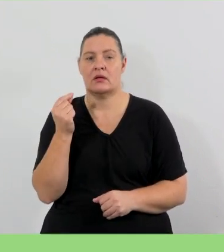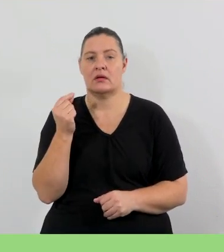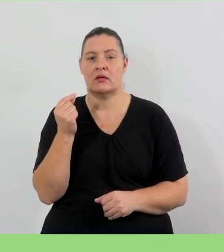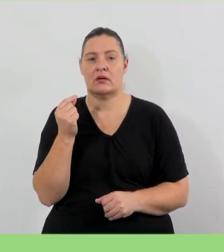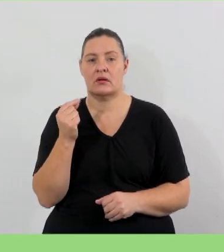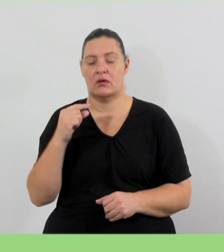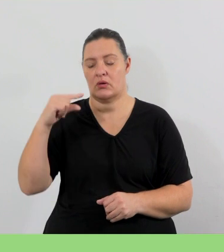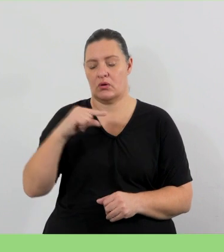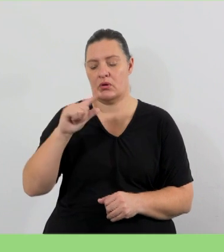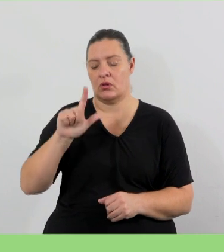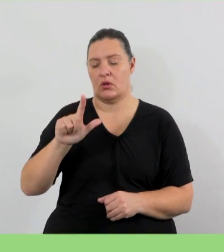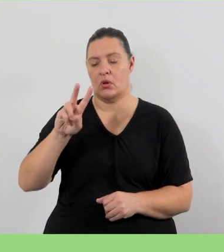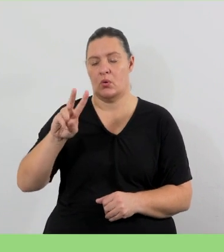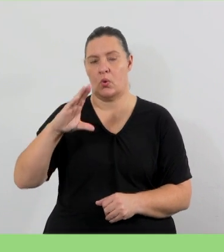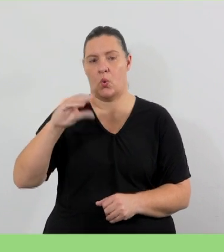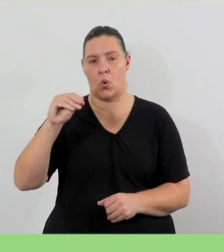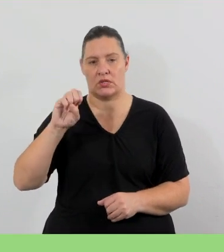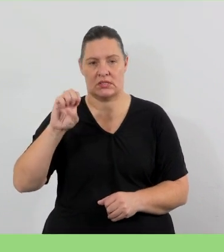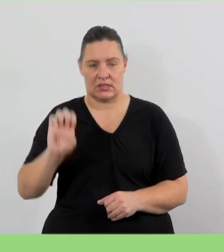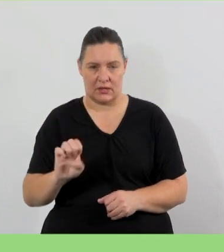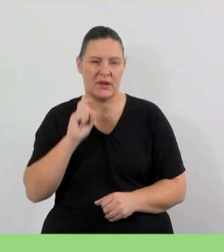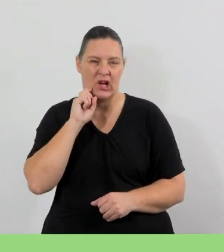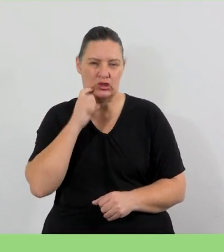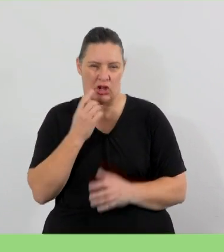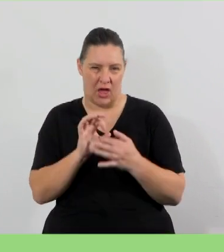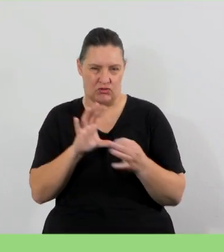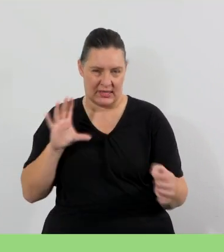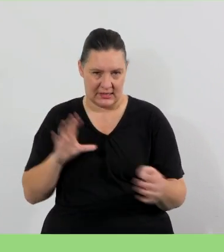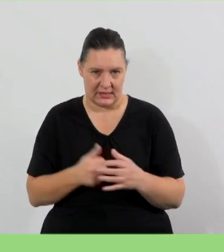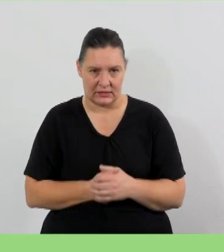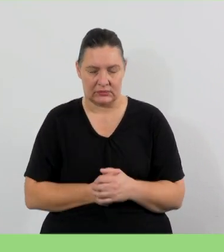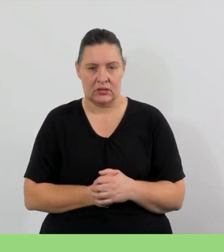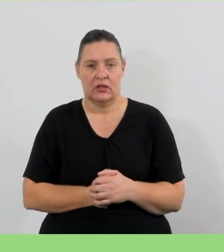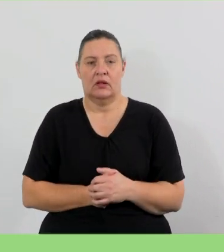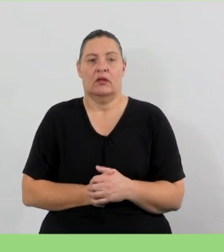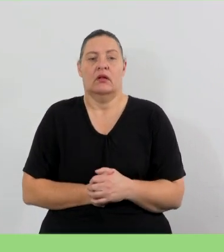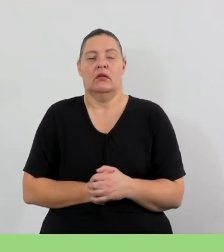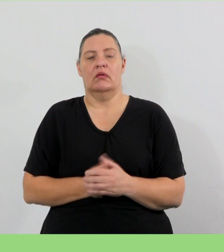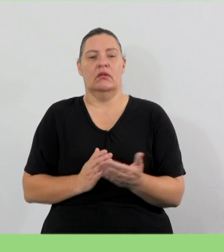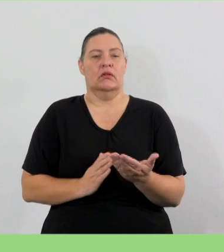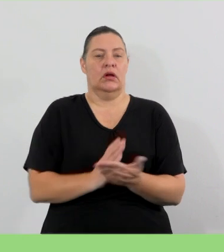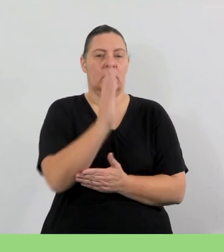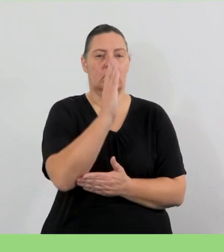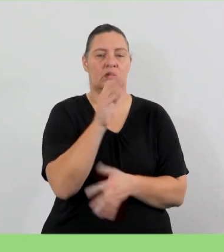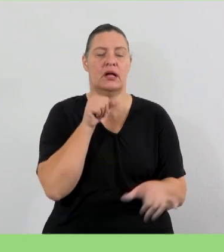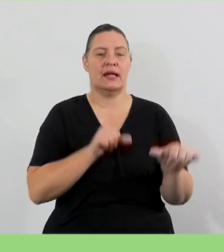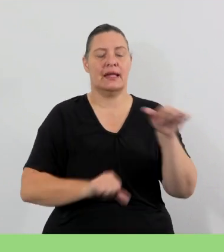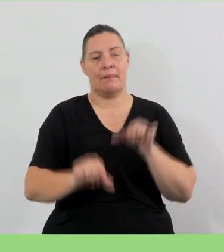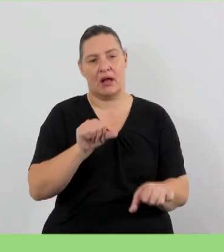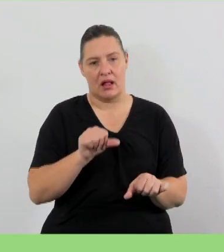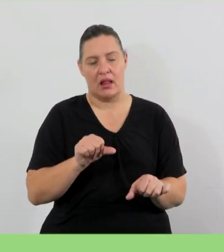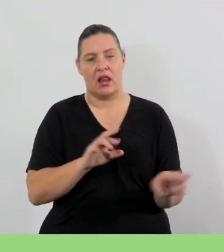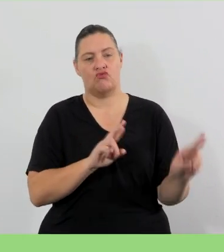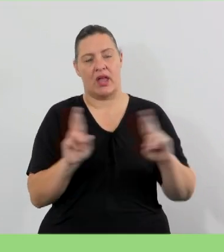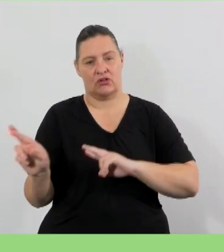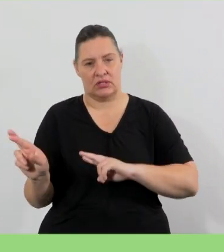is called, glucose. So that is the food or the sugar that is released. It's called glucose through a